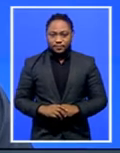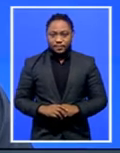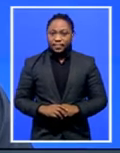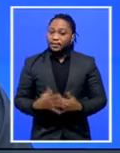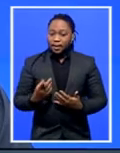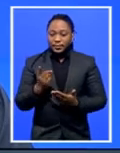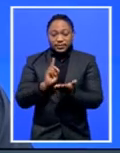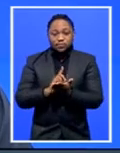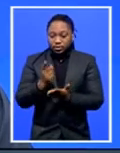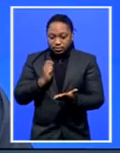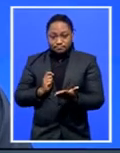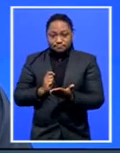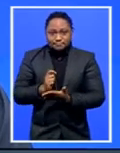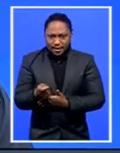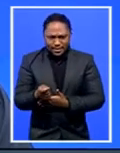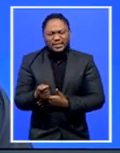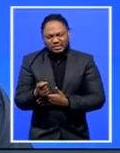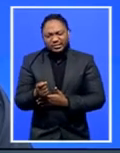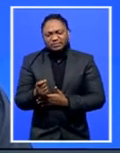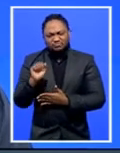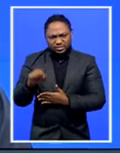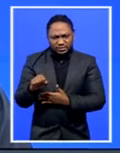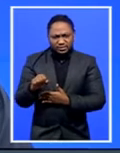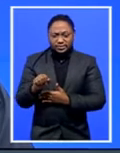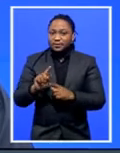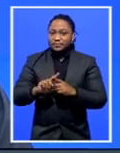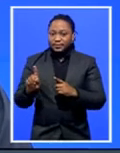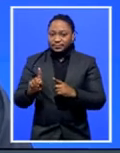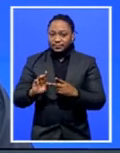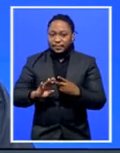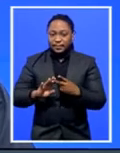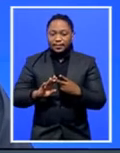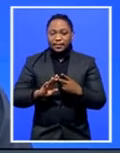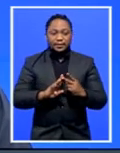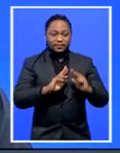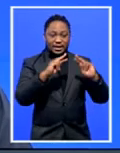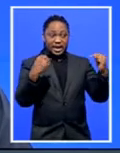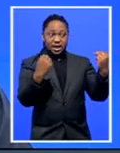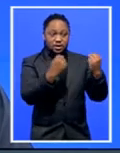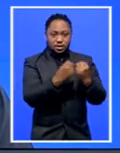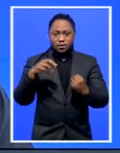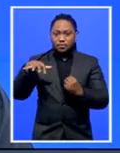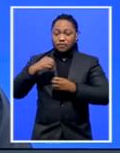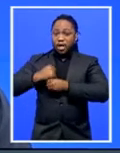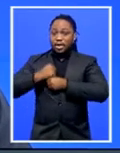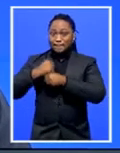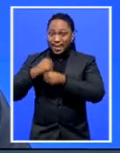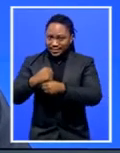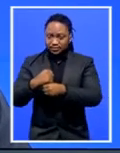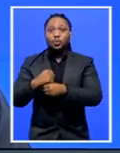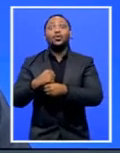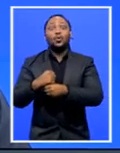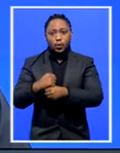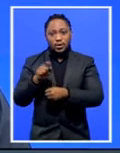thing. Paying for an articulate province or national-wide campaign is where the big money comes